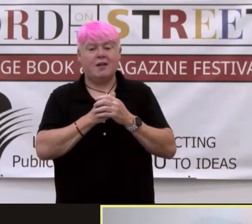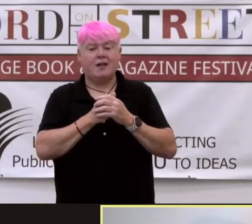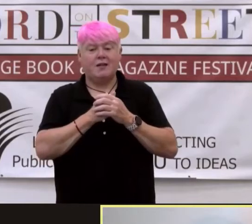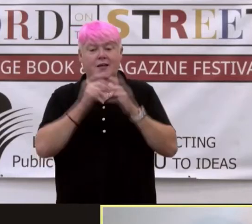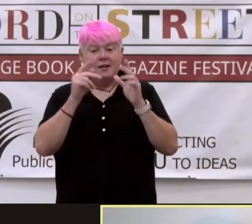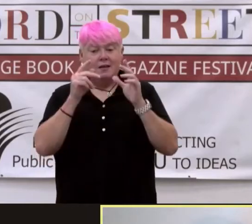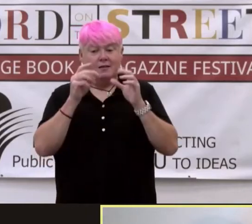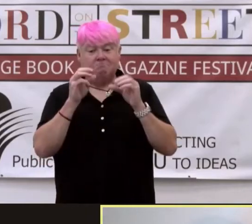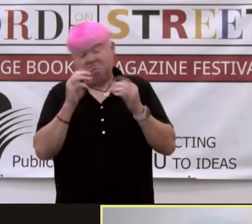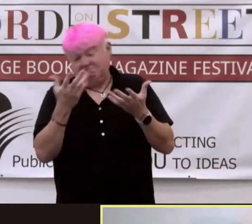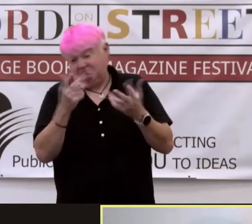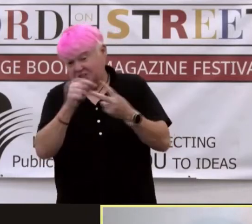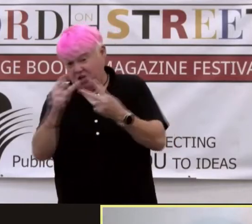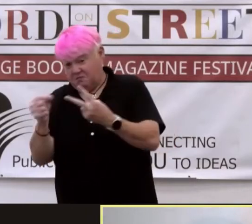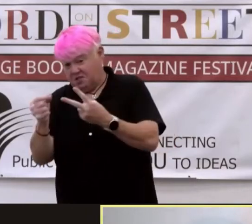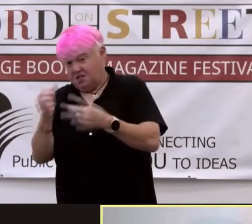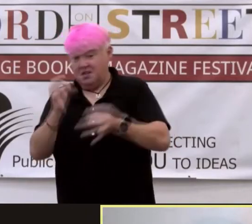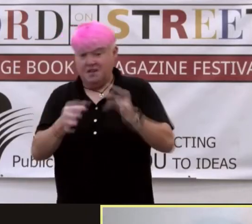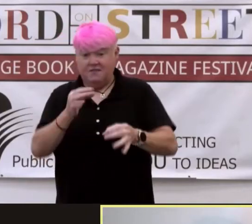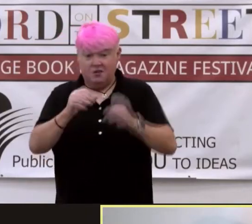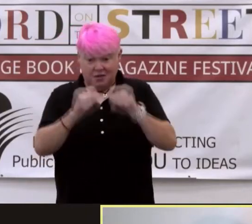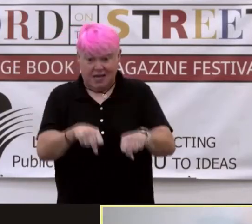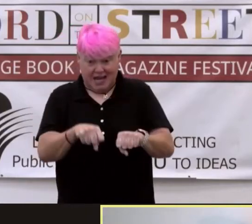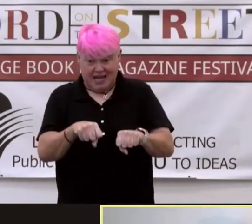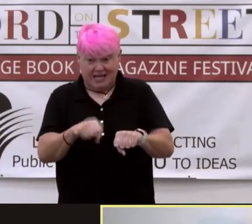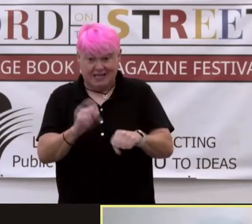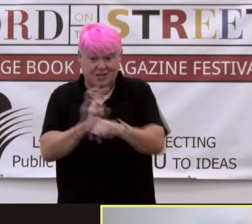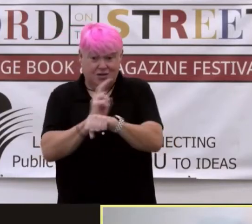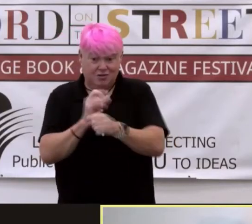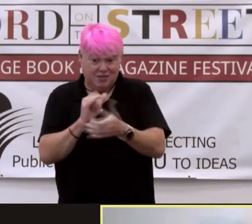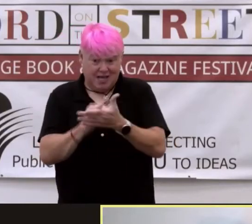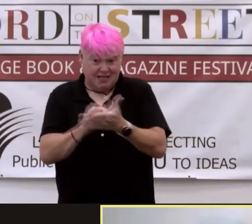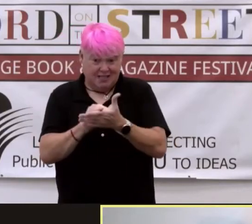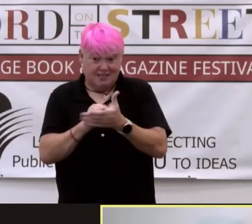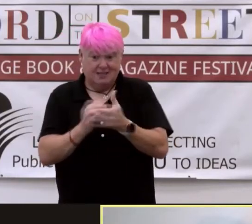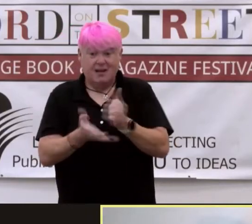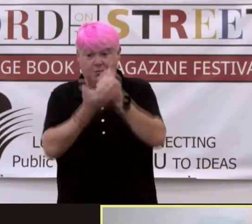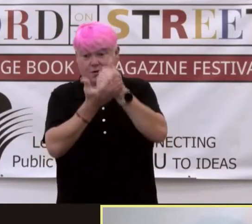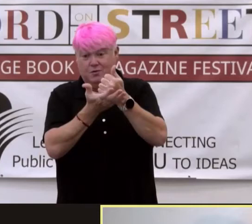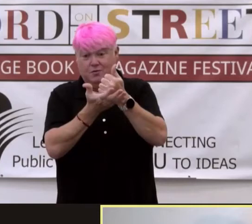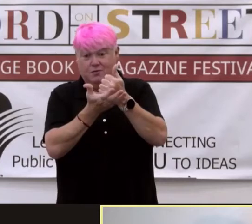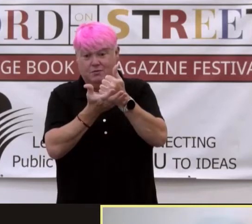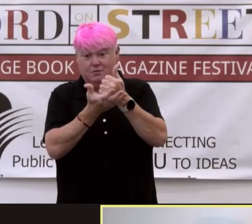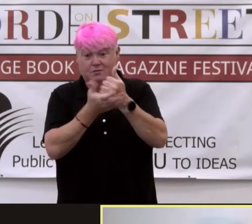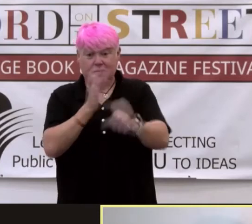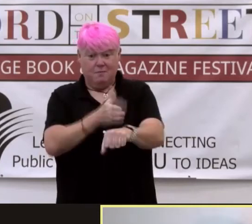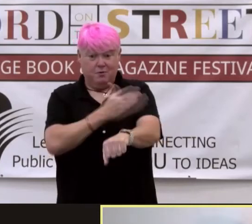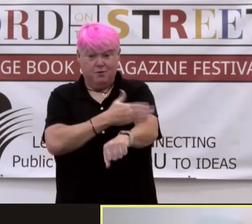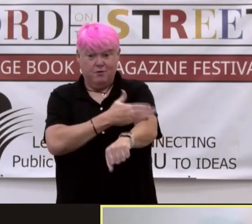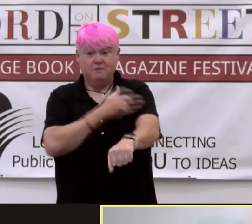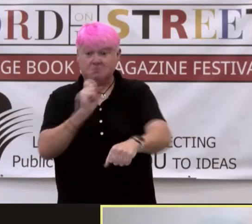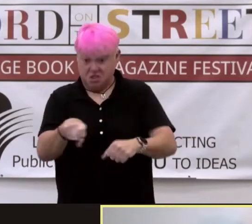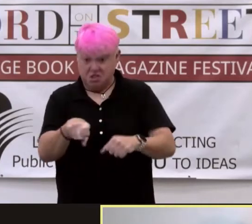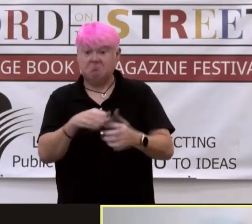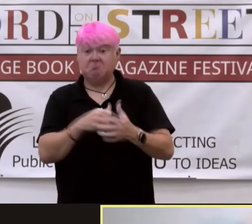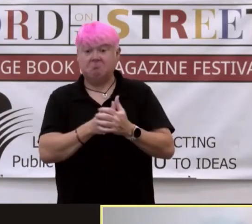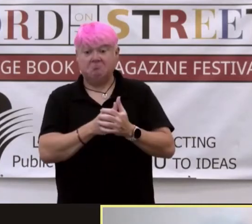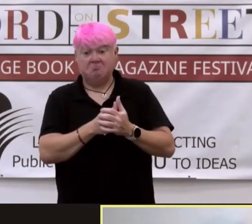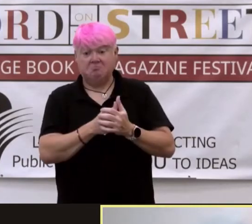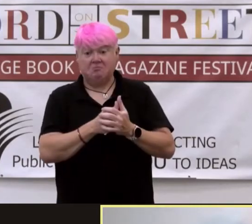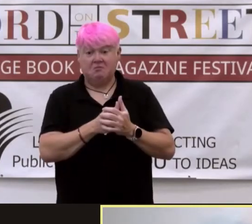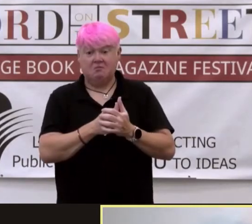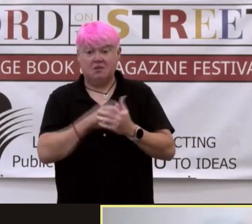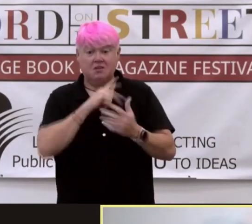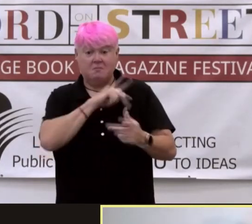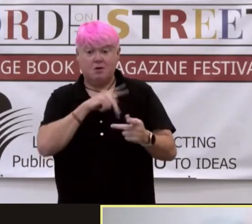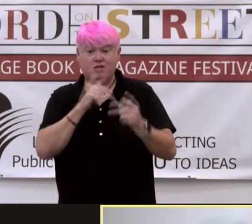think if you can use that option to help you improve your craft, you absolutely should. It's a personal choice.